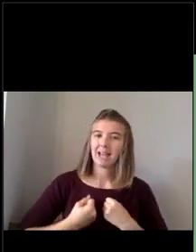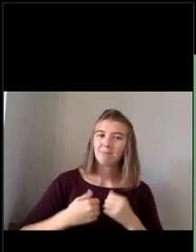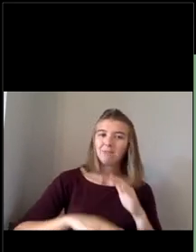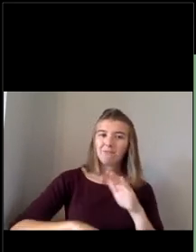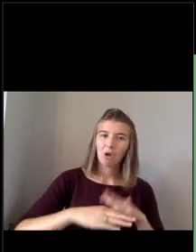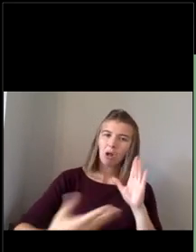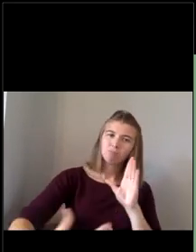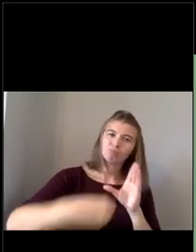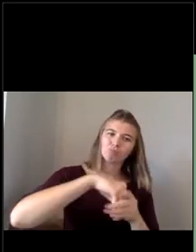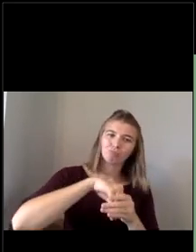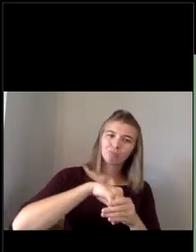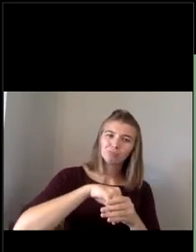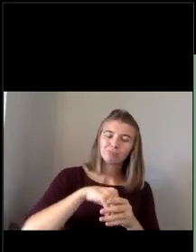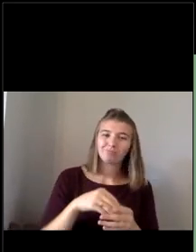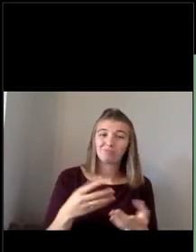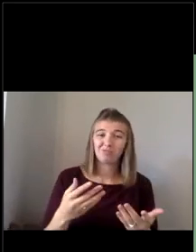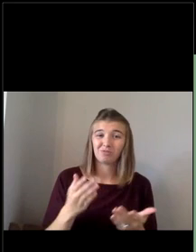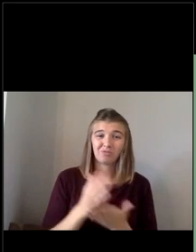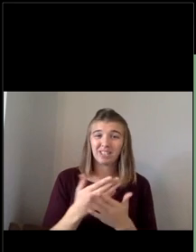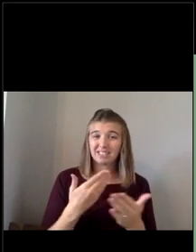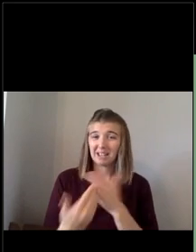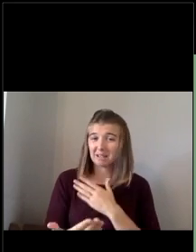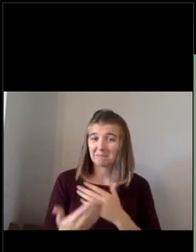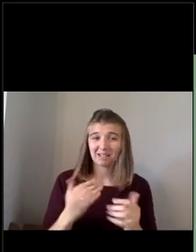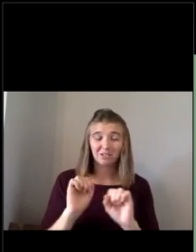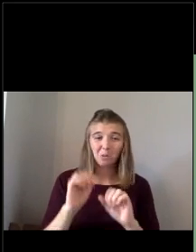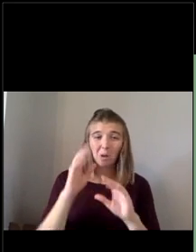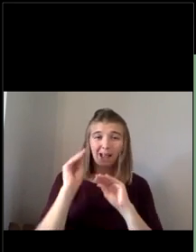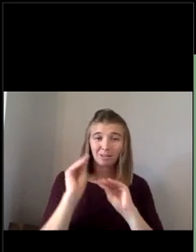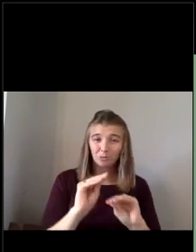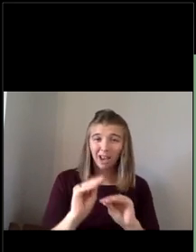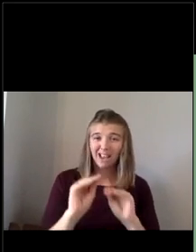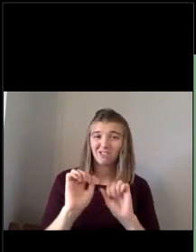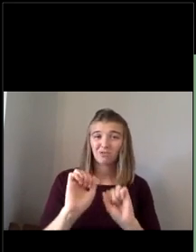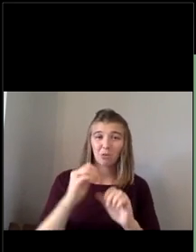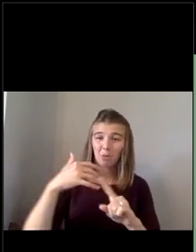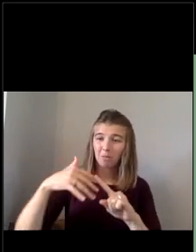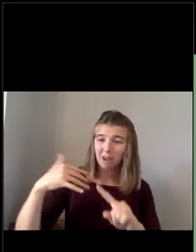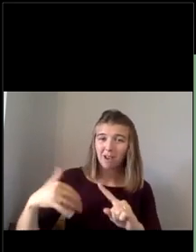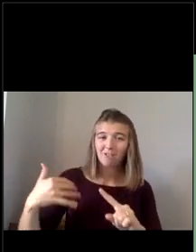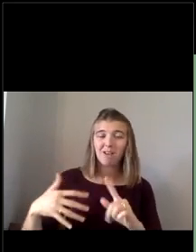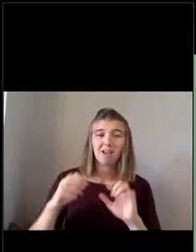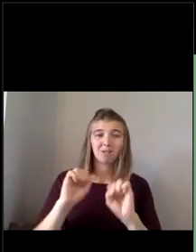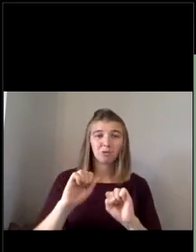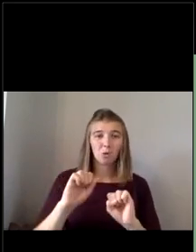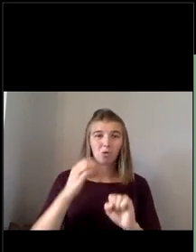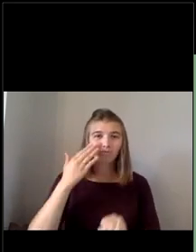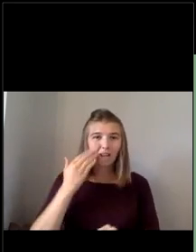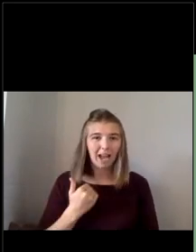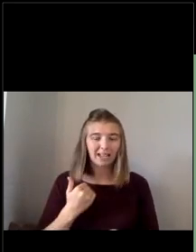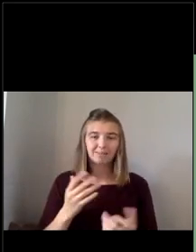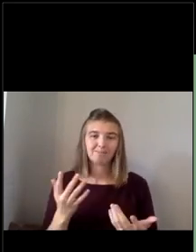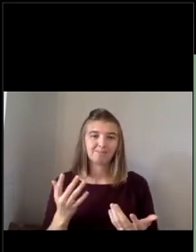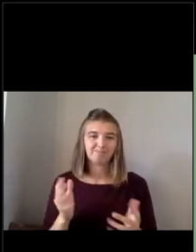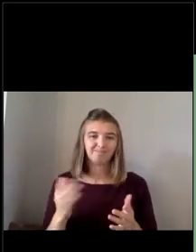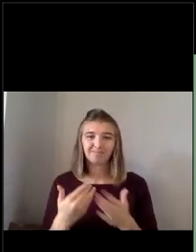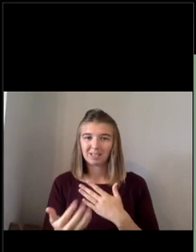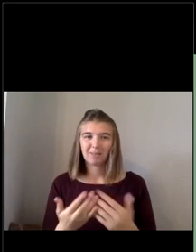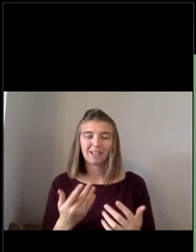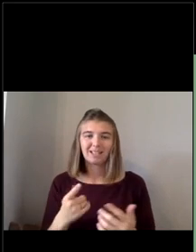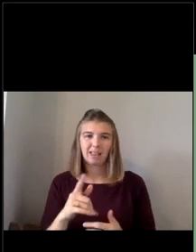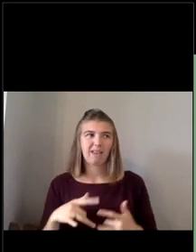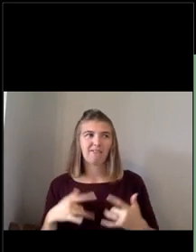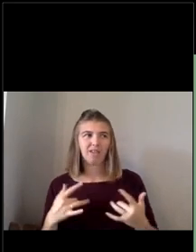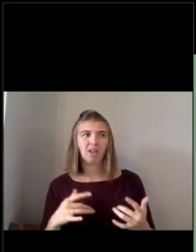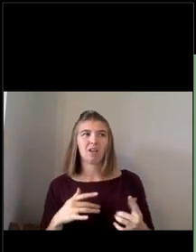background and or experience. And this can lead to a sense of being socially isolated. And all of these